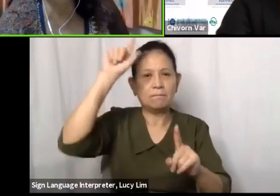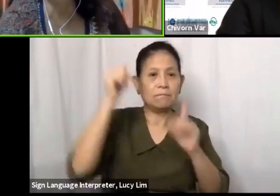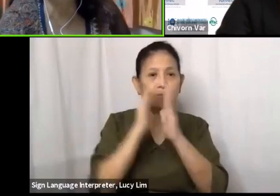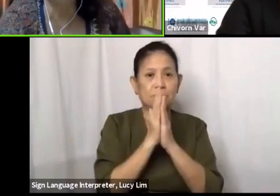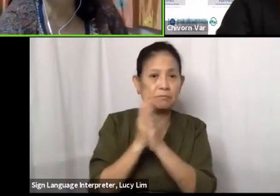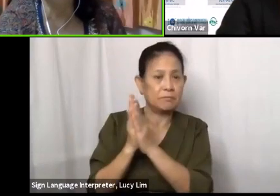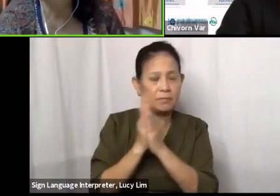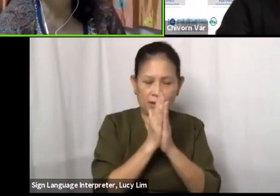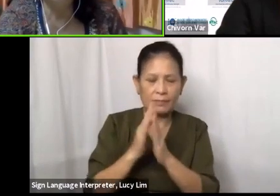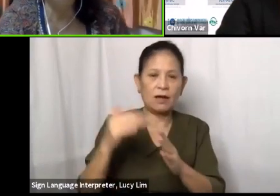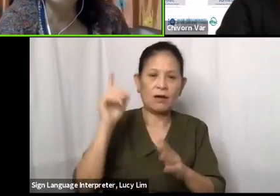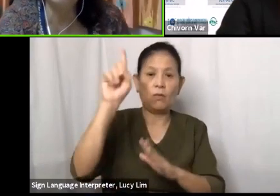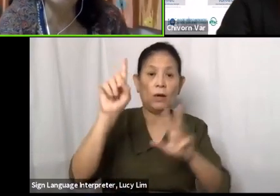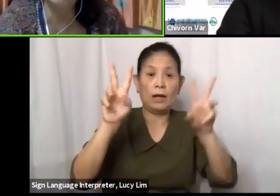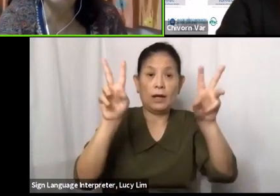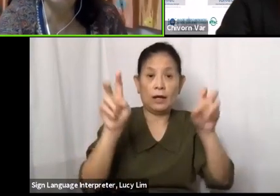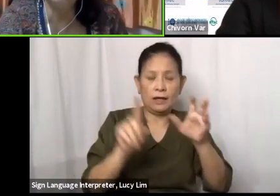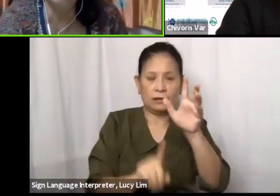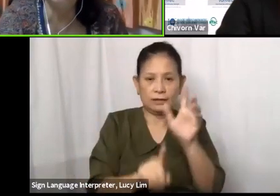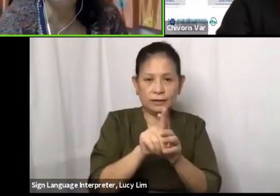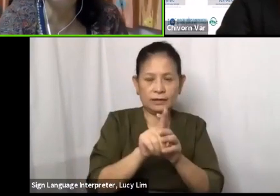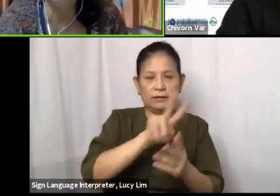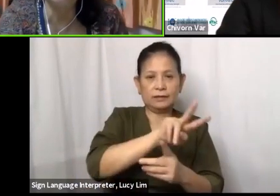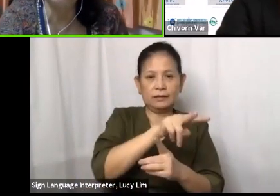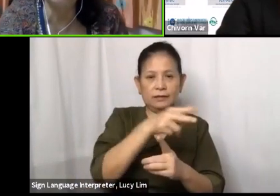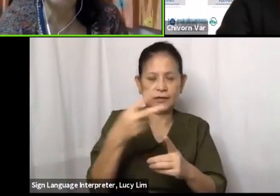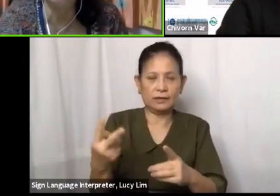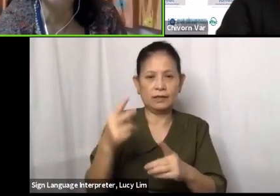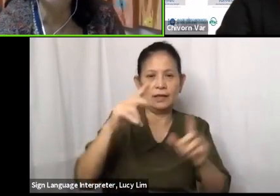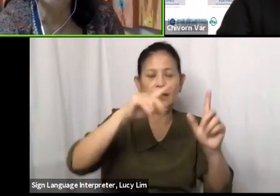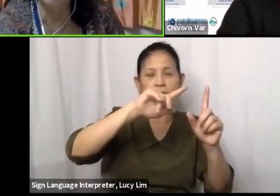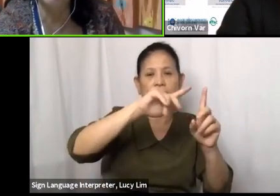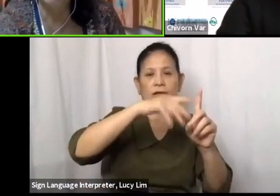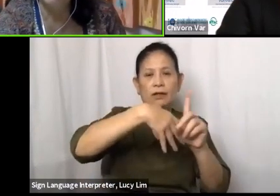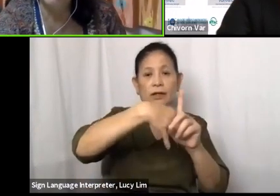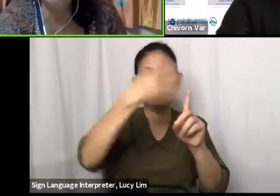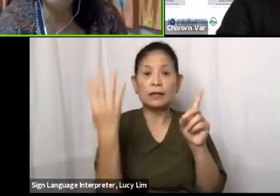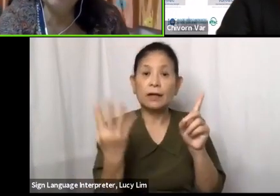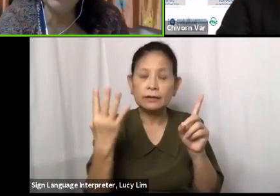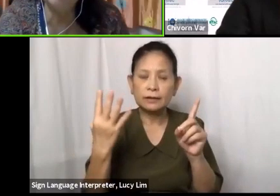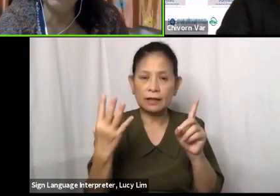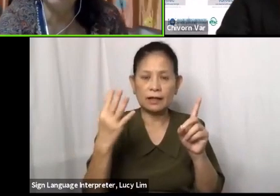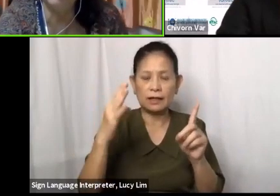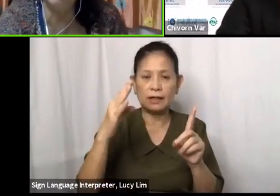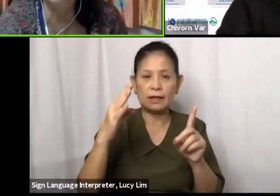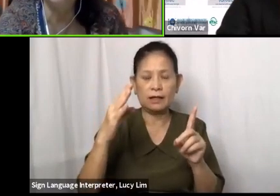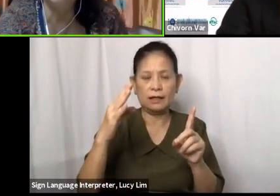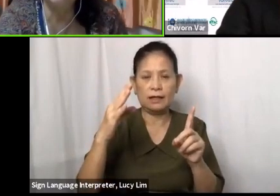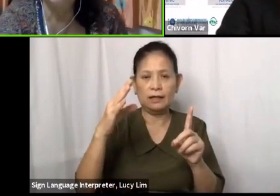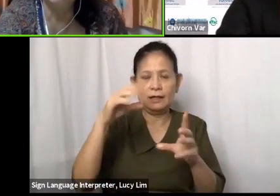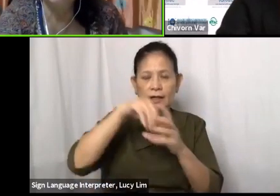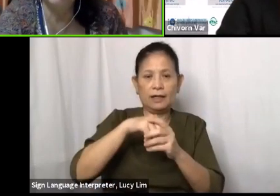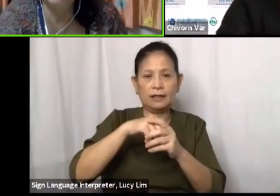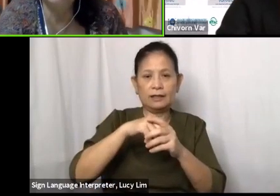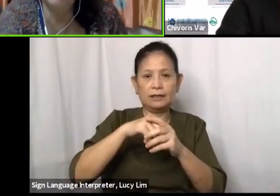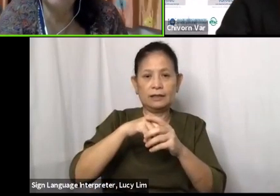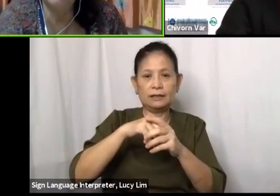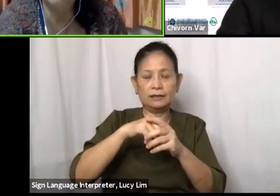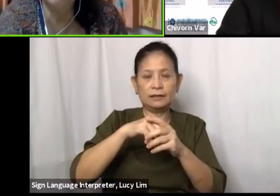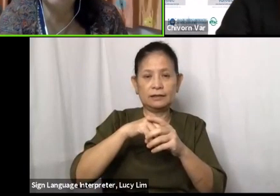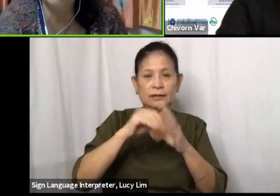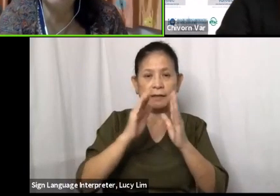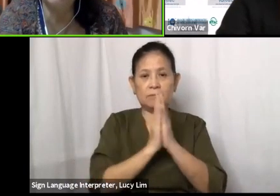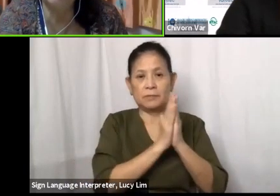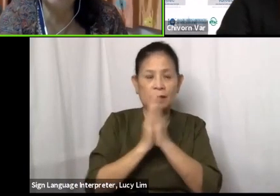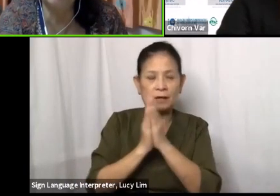pertinent issue that when translating LGBTIQ into Myanmar language, I try to